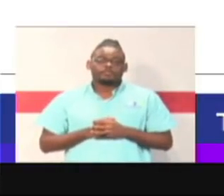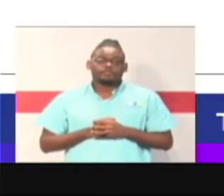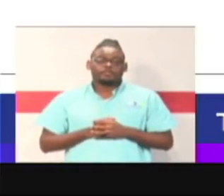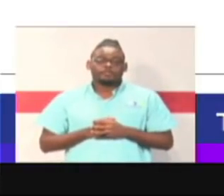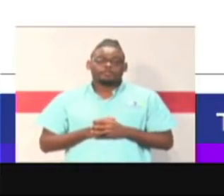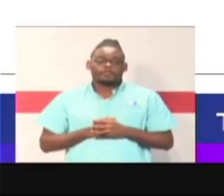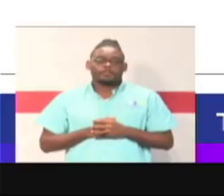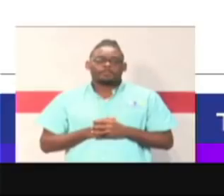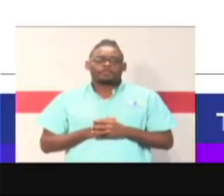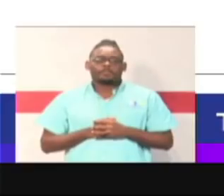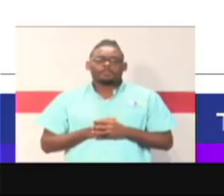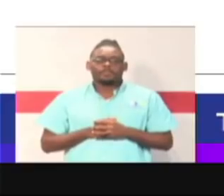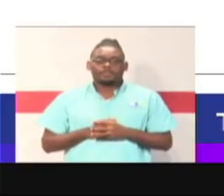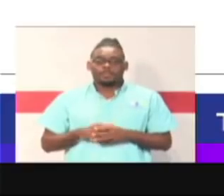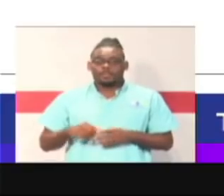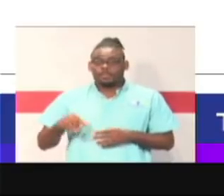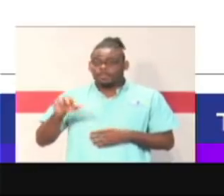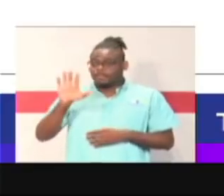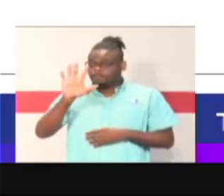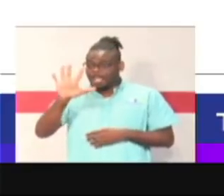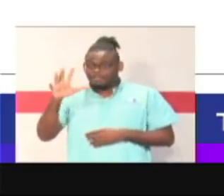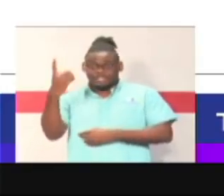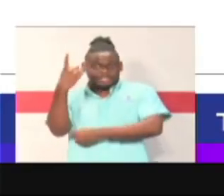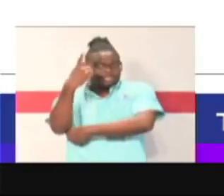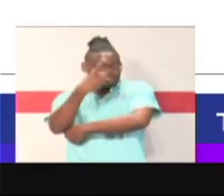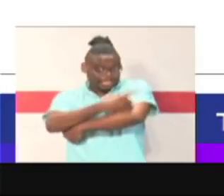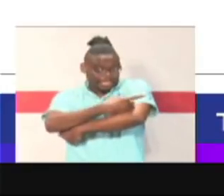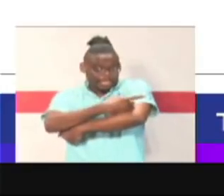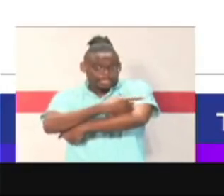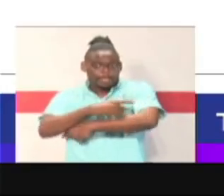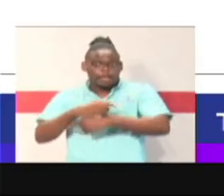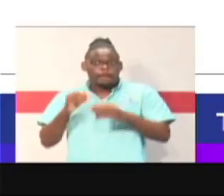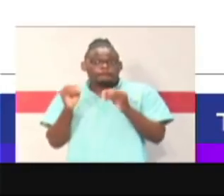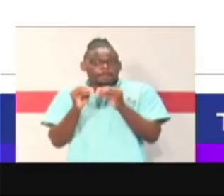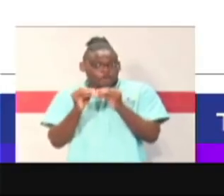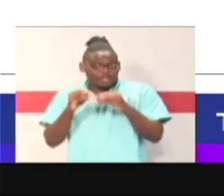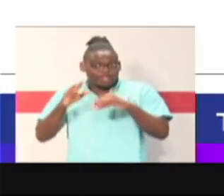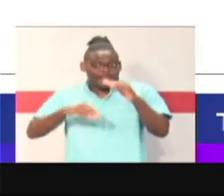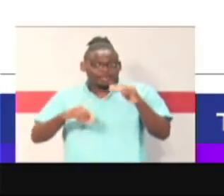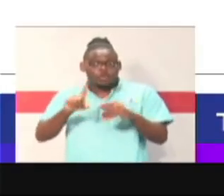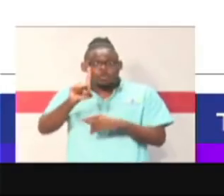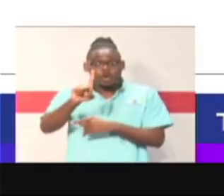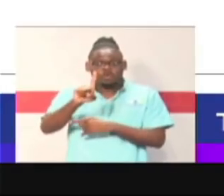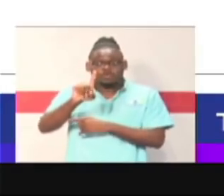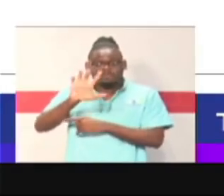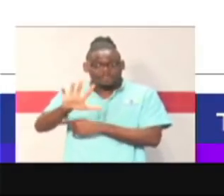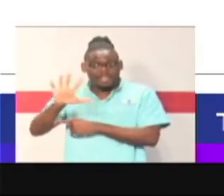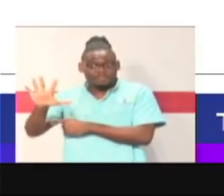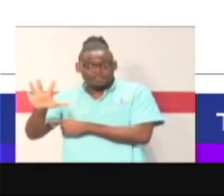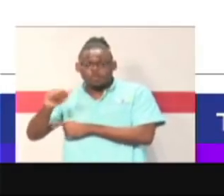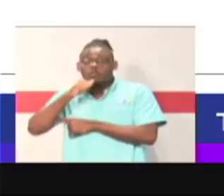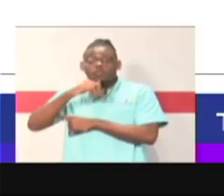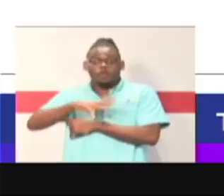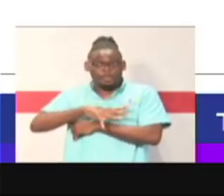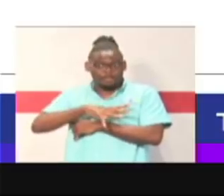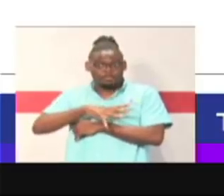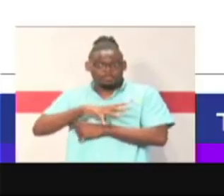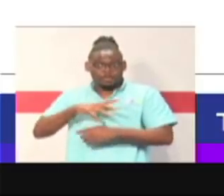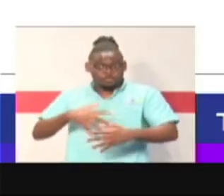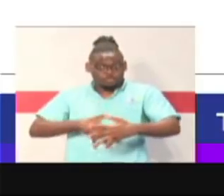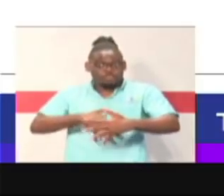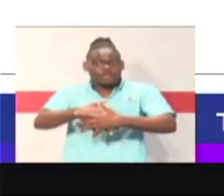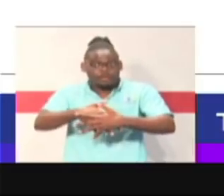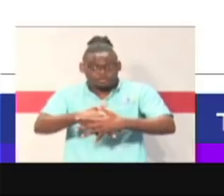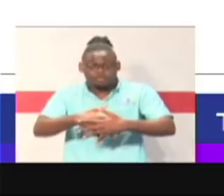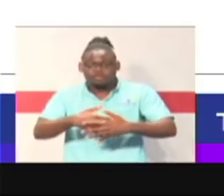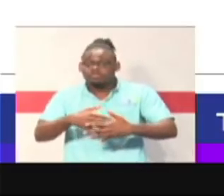I have collected so far, we've had more than 155 pregnant women. I'm just waiting on some updated numbers from the last